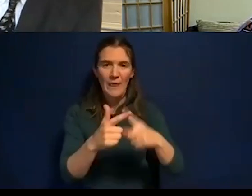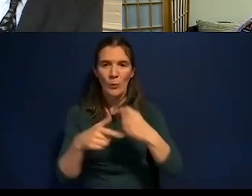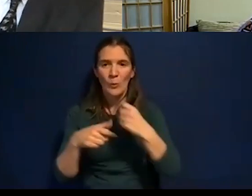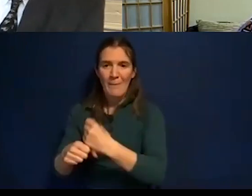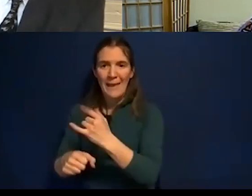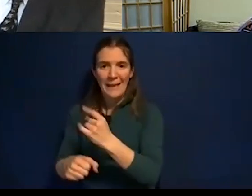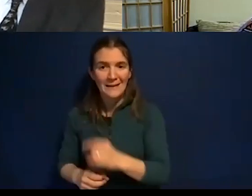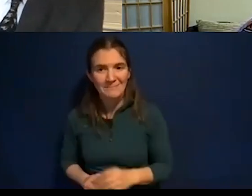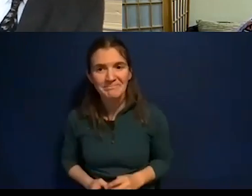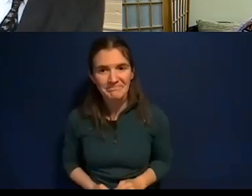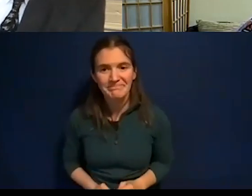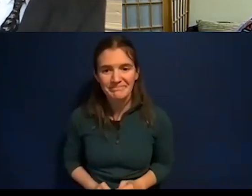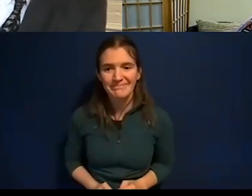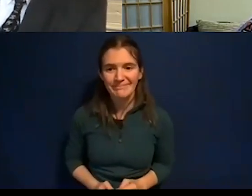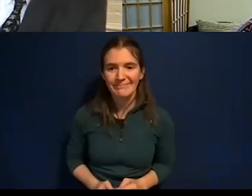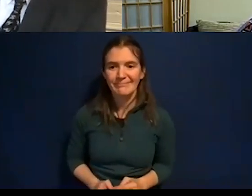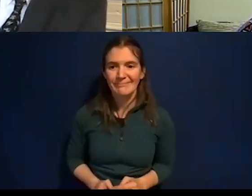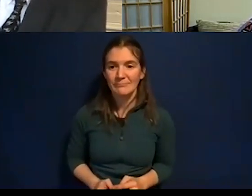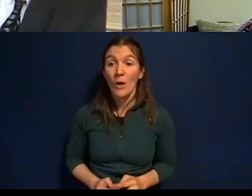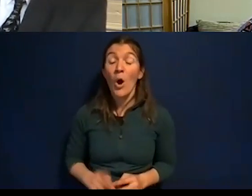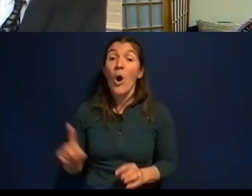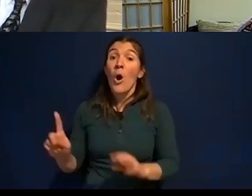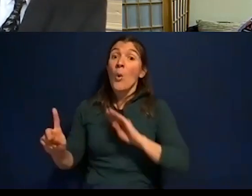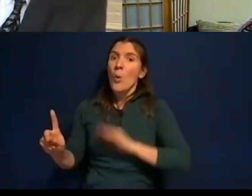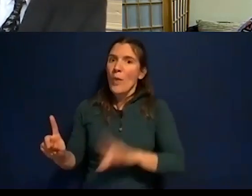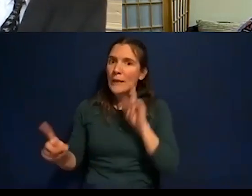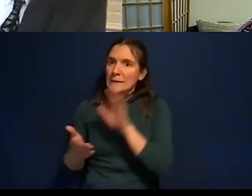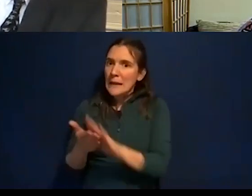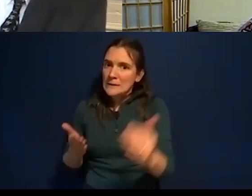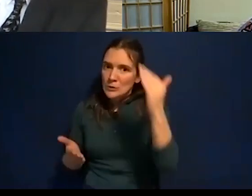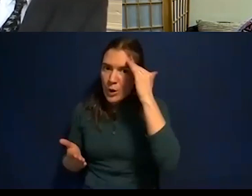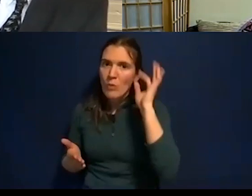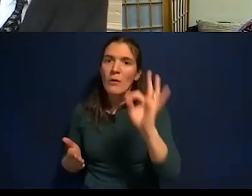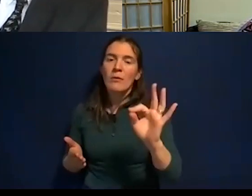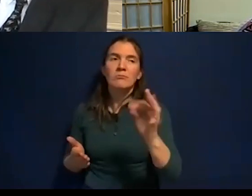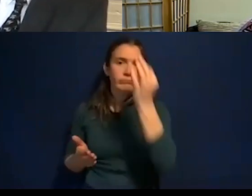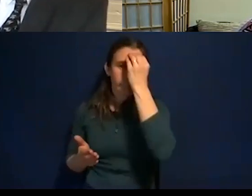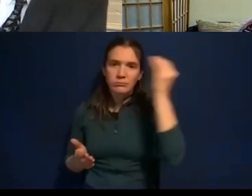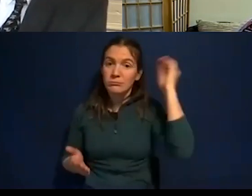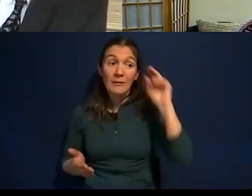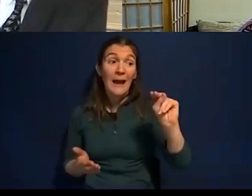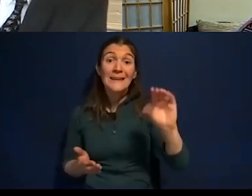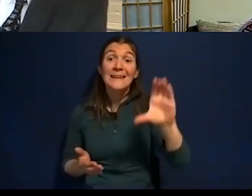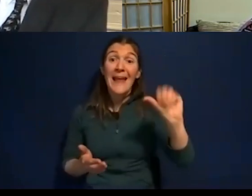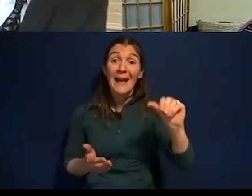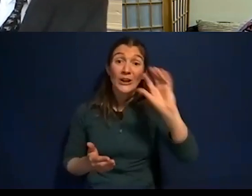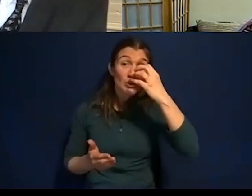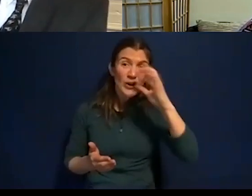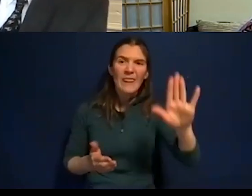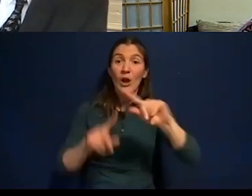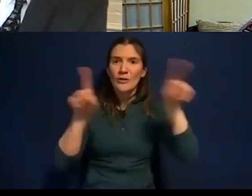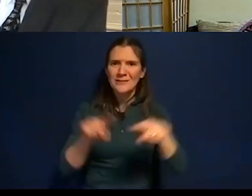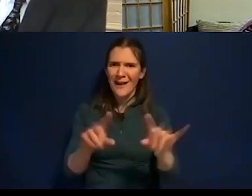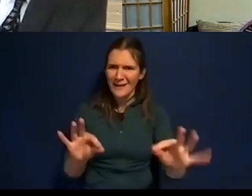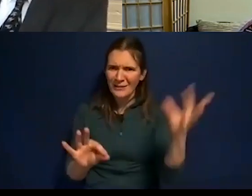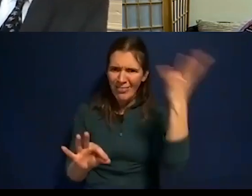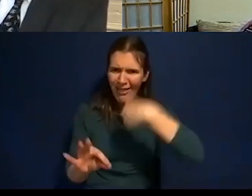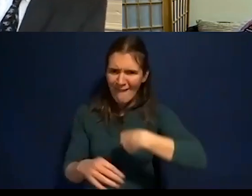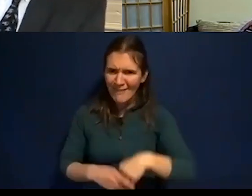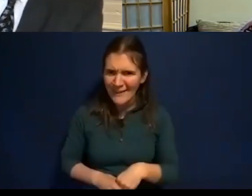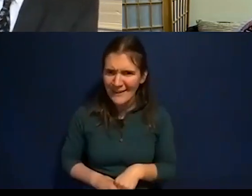it. Well, that's great to hear, Mel, and I think the NECA sign is lovely. Tim, you want to follow